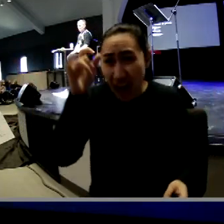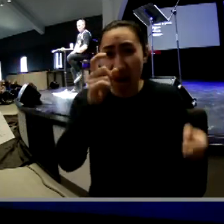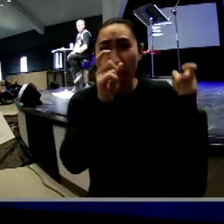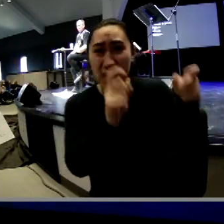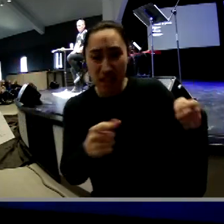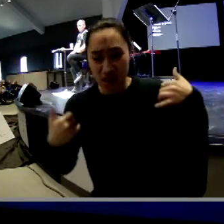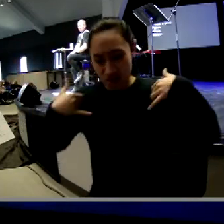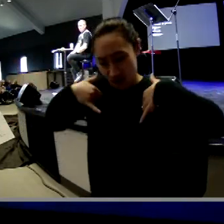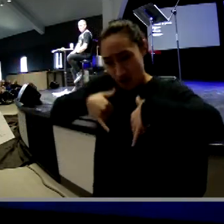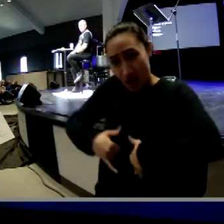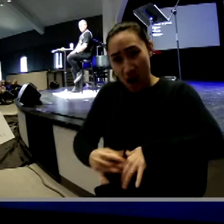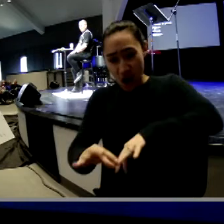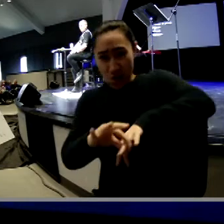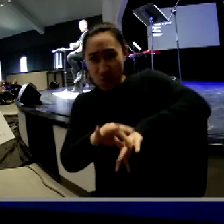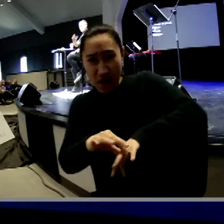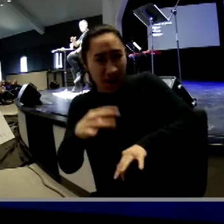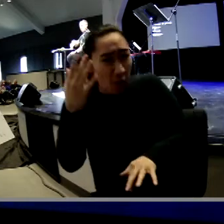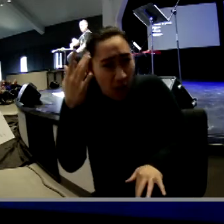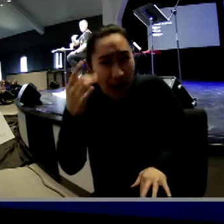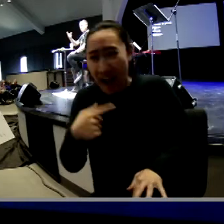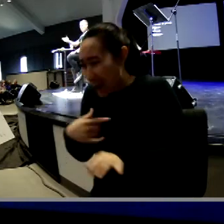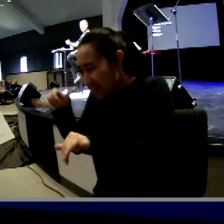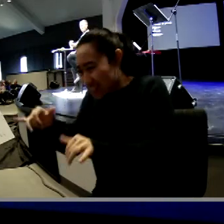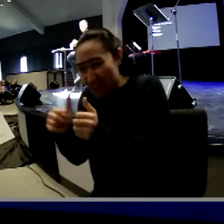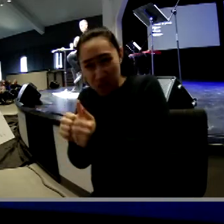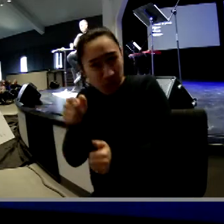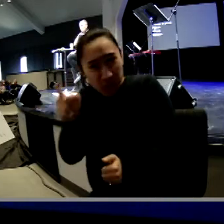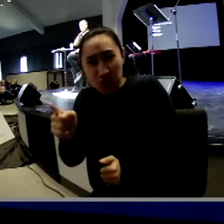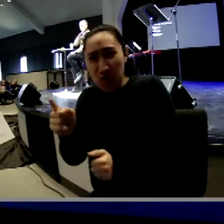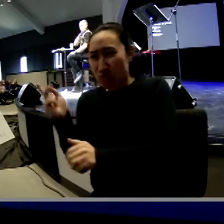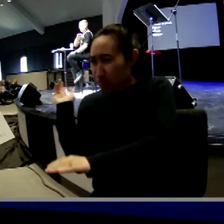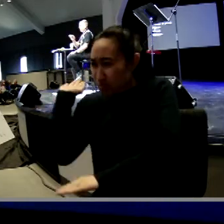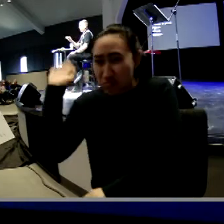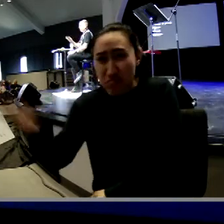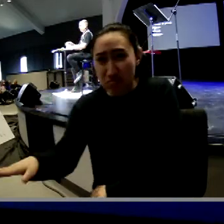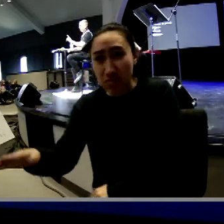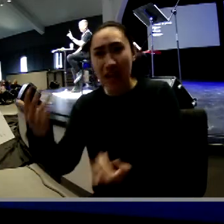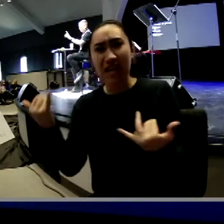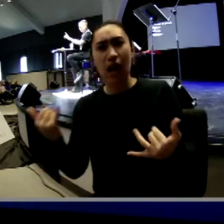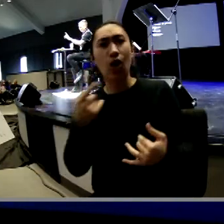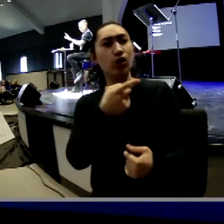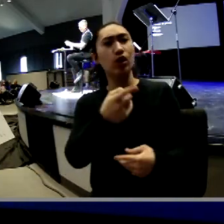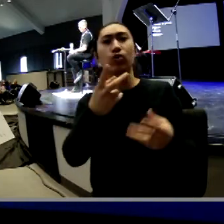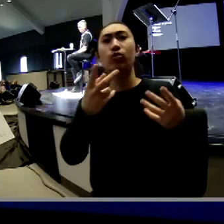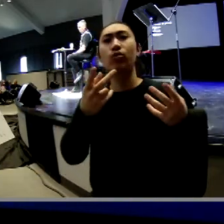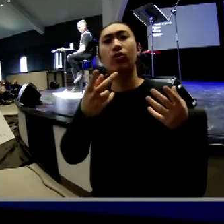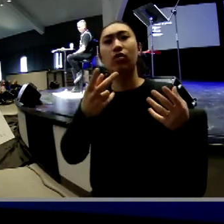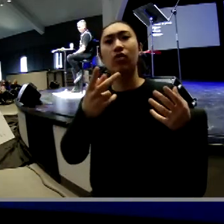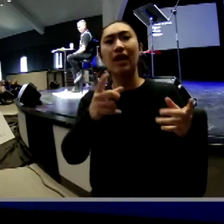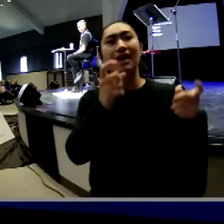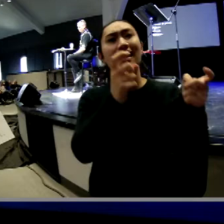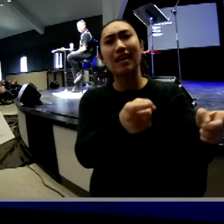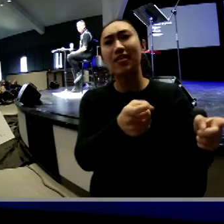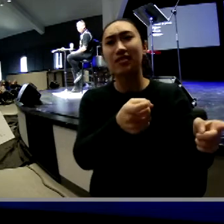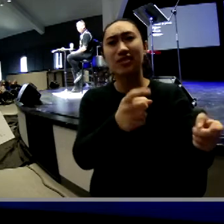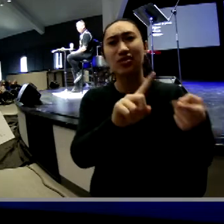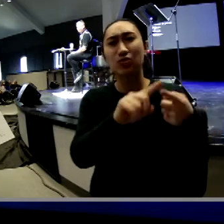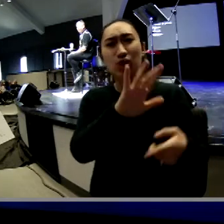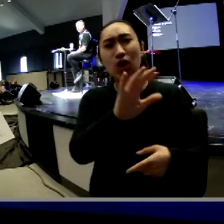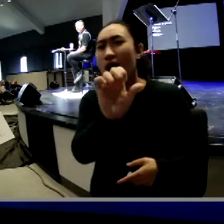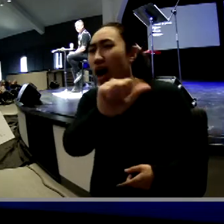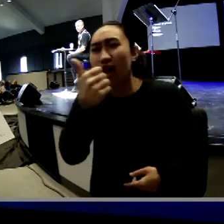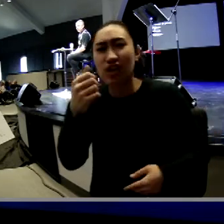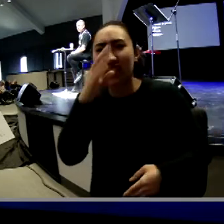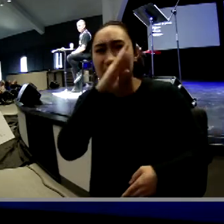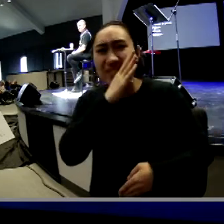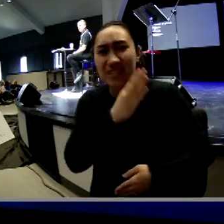there. It didn't matter what they worked or how long they worked. If they were faithful, they got paid the same. That's what's important to